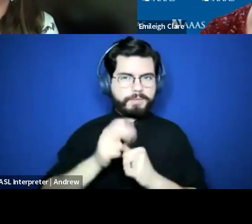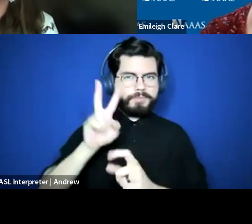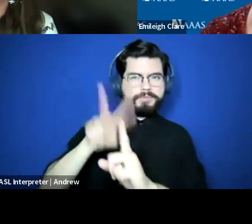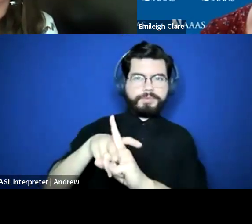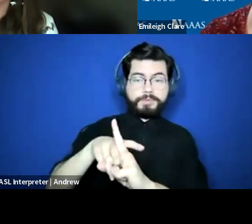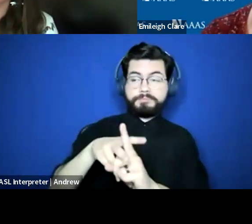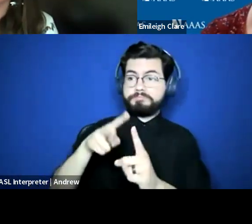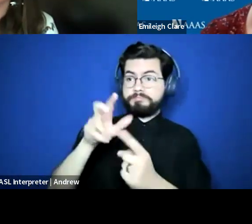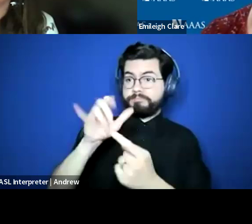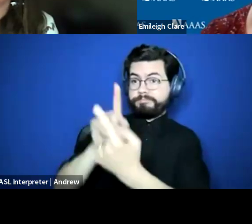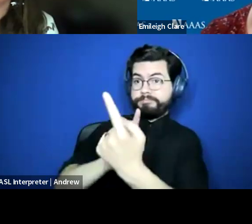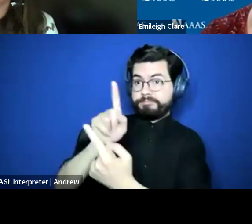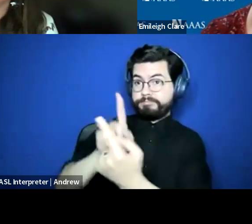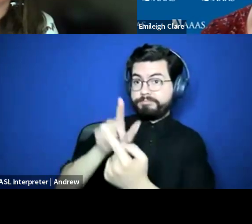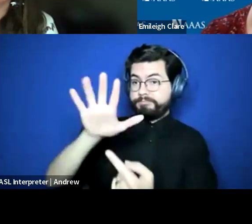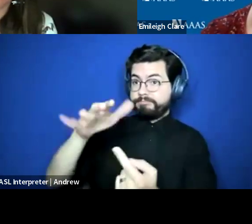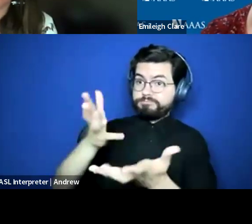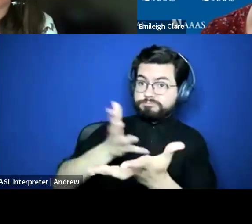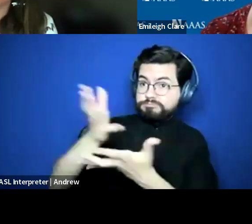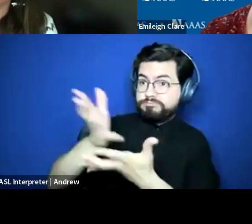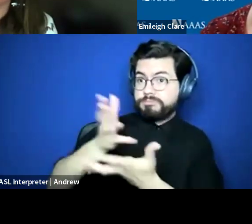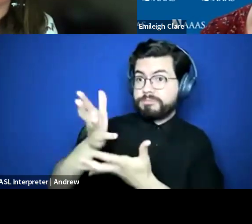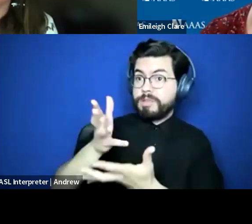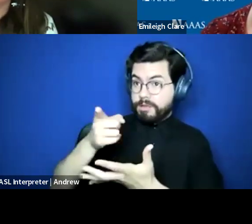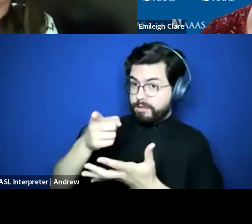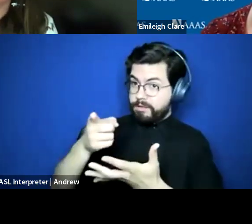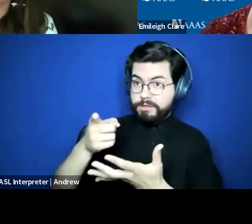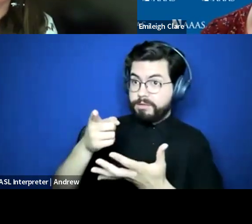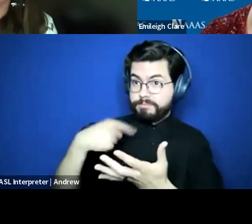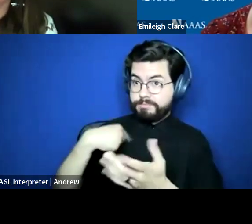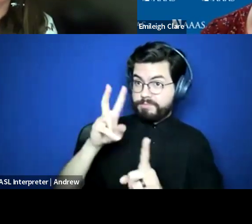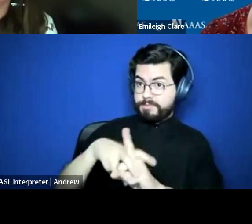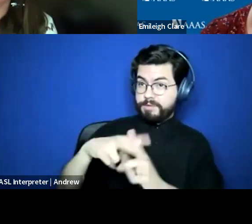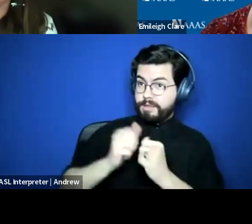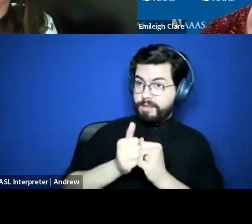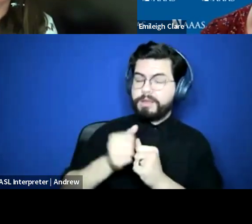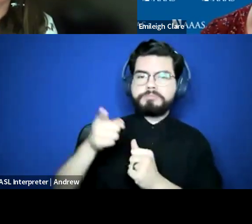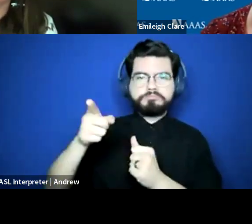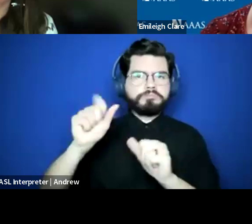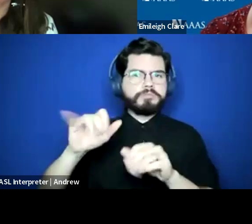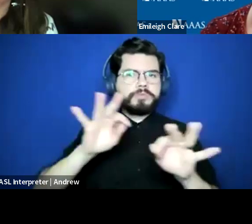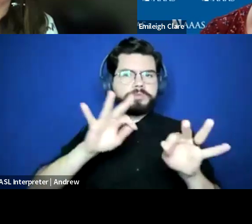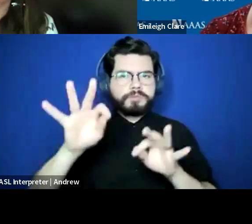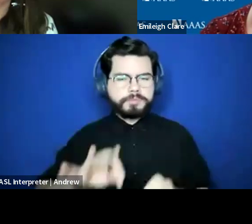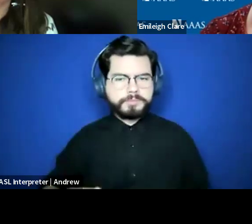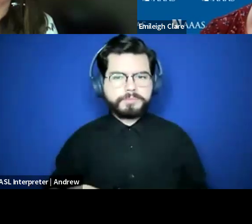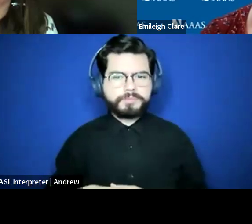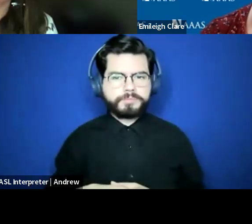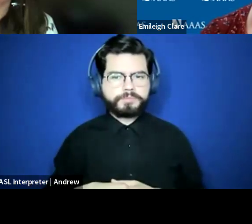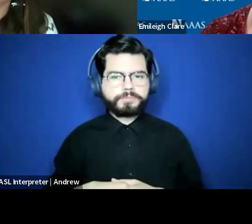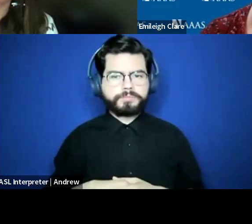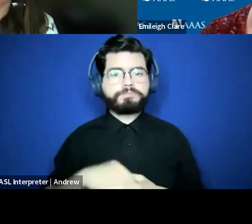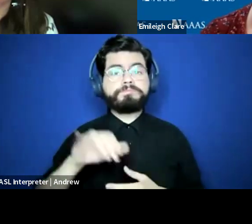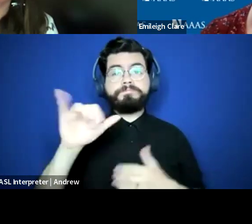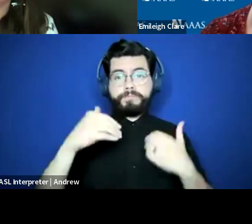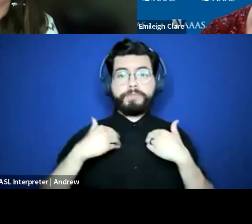person in the hall. And so those two, I think, kind of mark each end of the year. In between that, we do have an online